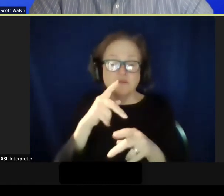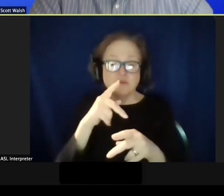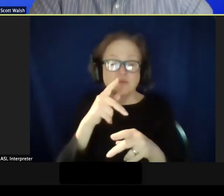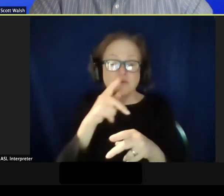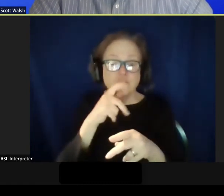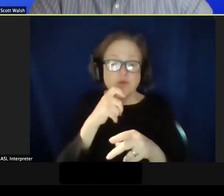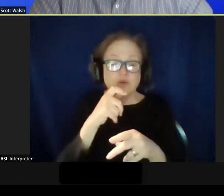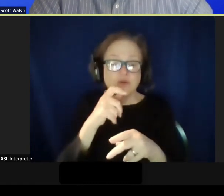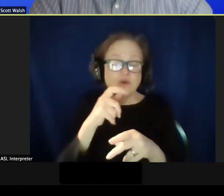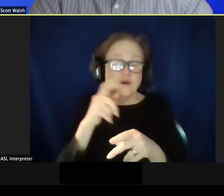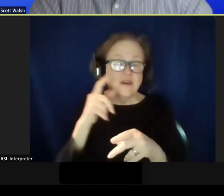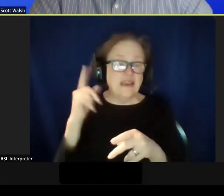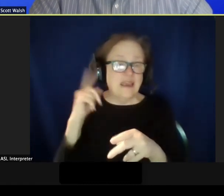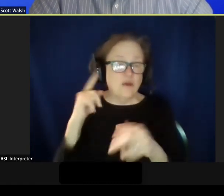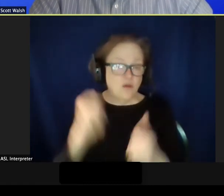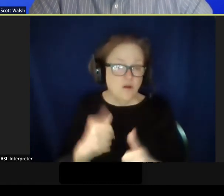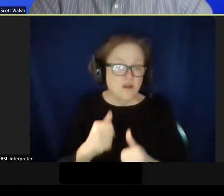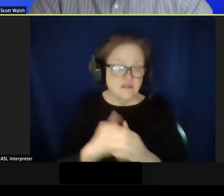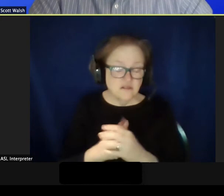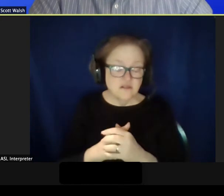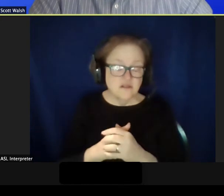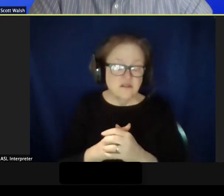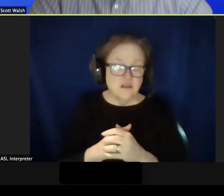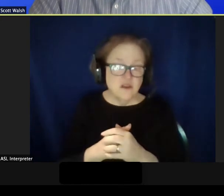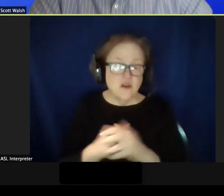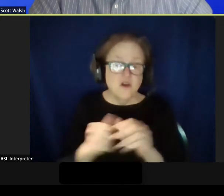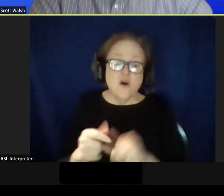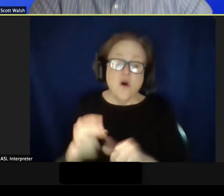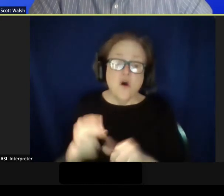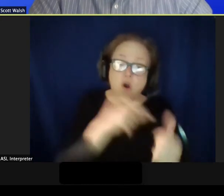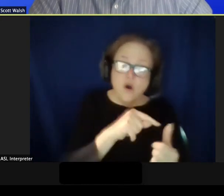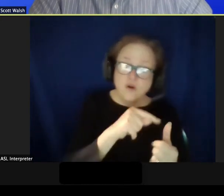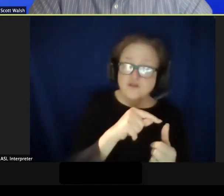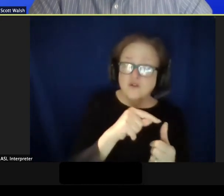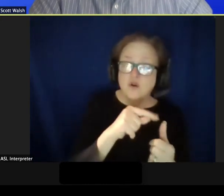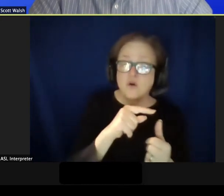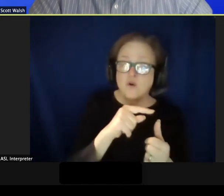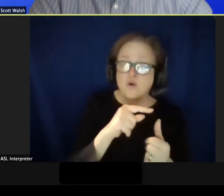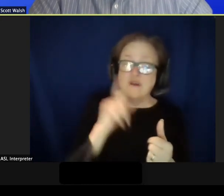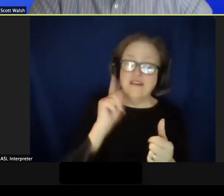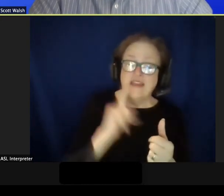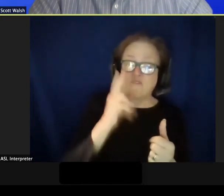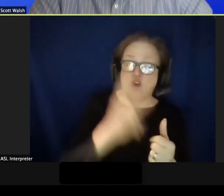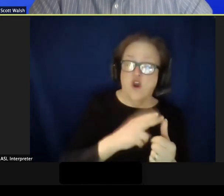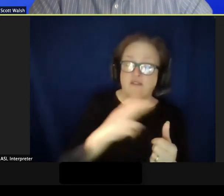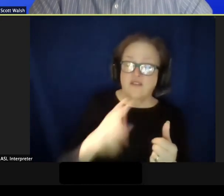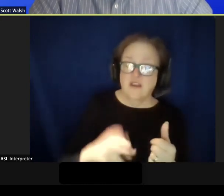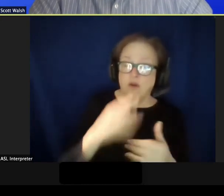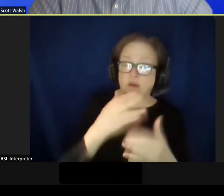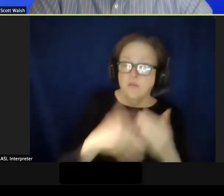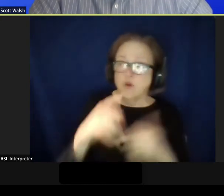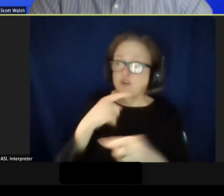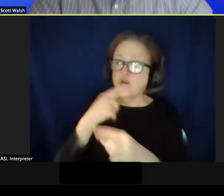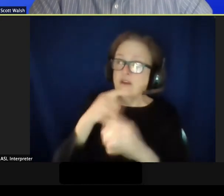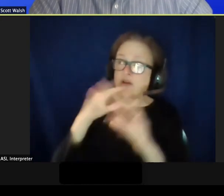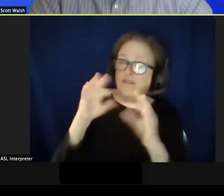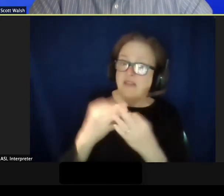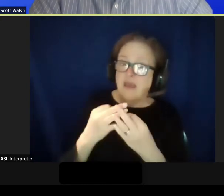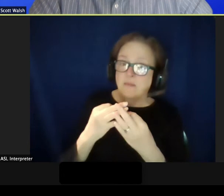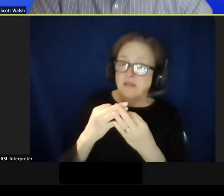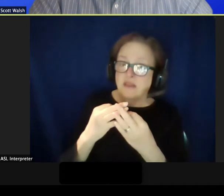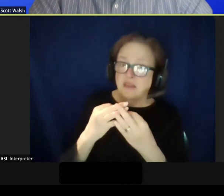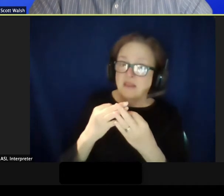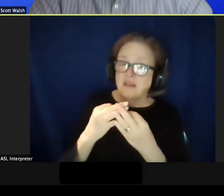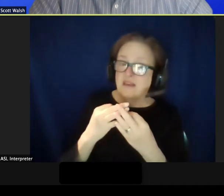On the flip side of that coin, children who are deaf or hard of hearing born into a hearing family rarely or in some situations